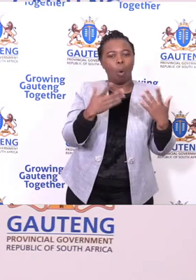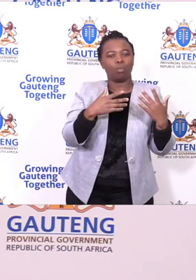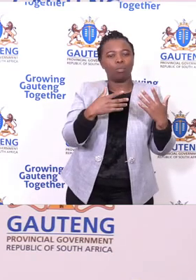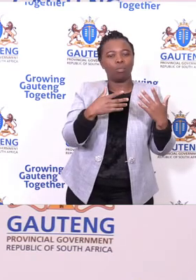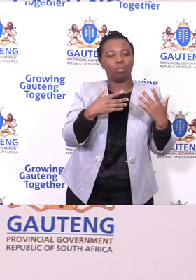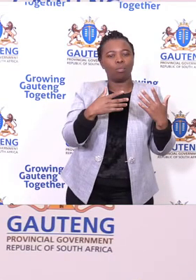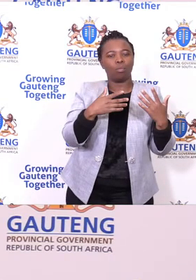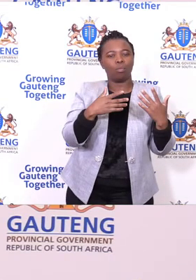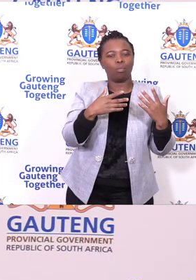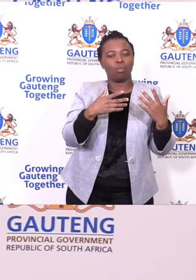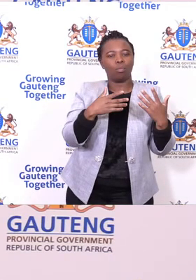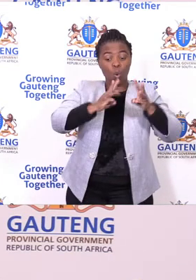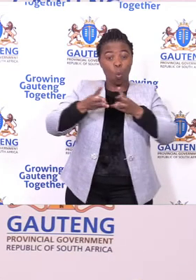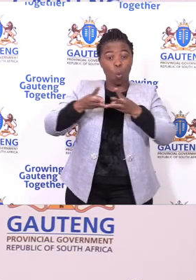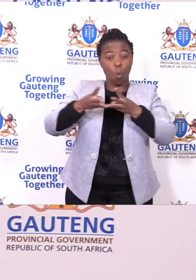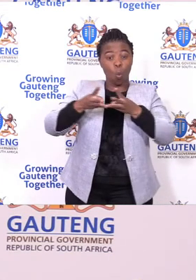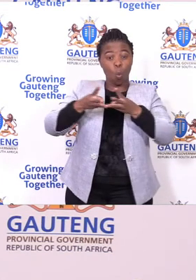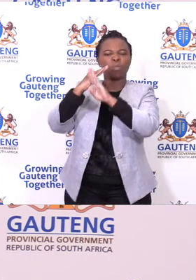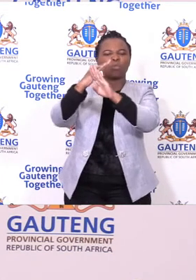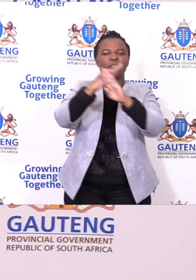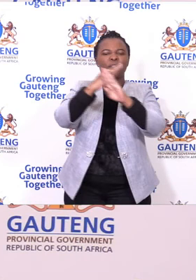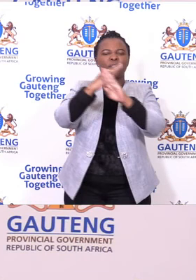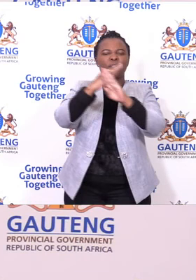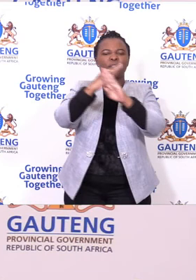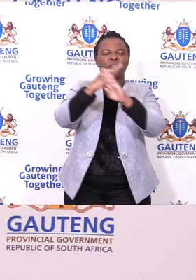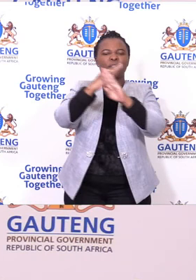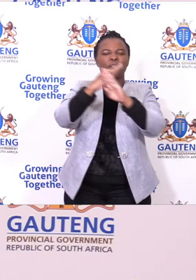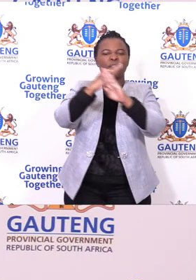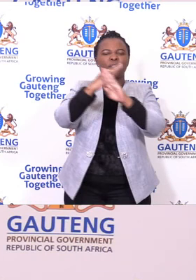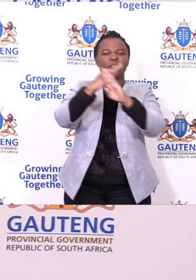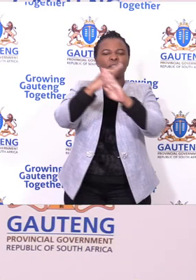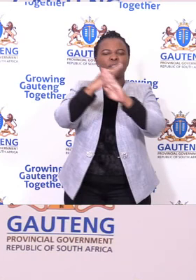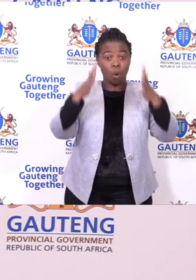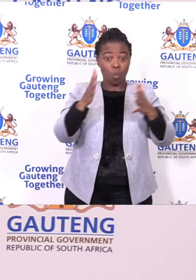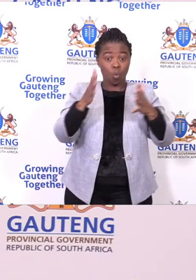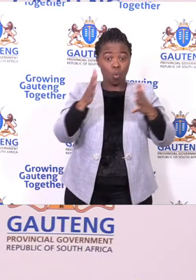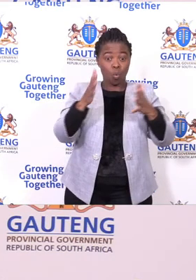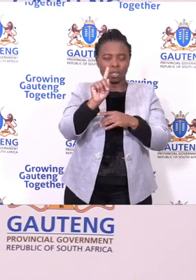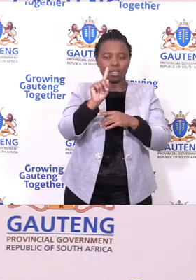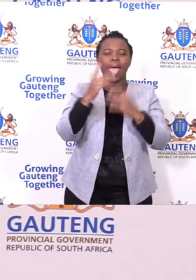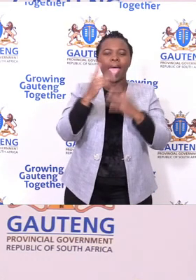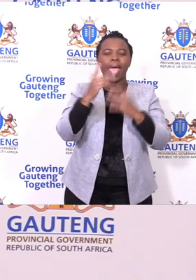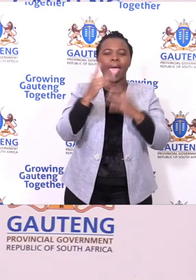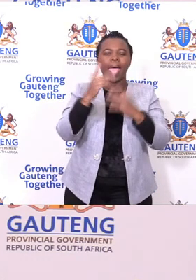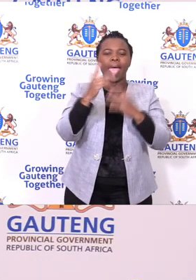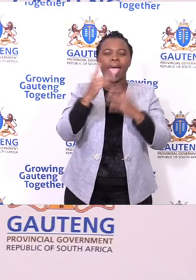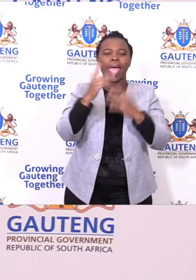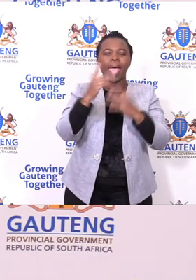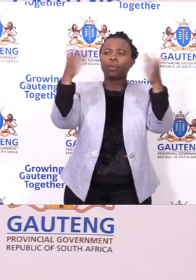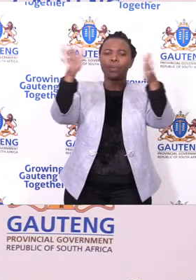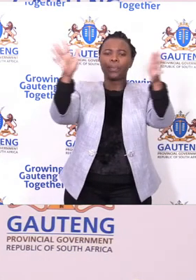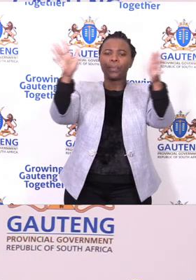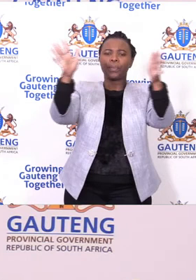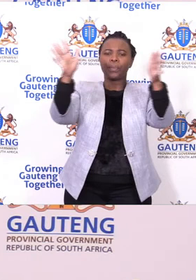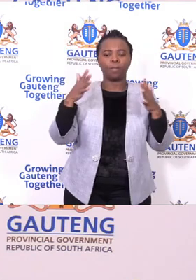and prevent the spread, which is basically the most important one, increasing of ventilation and one form of